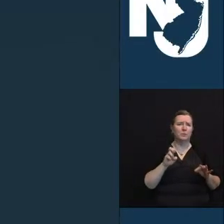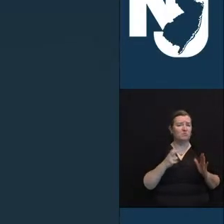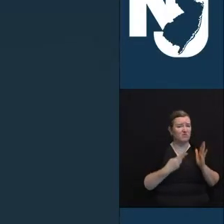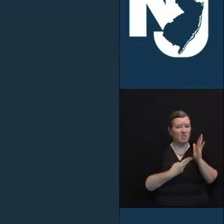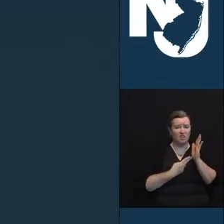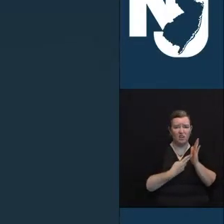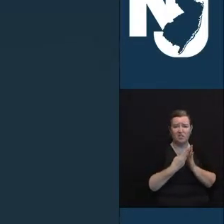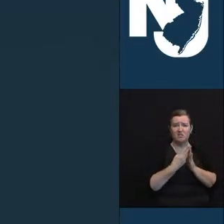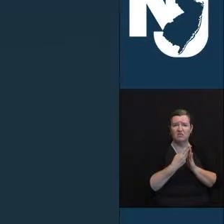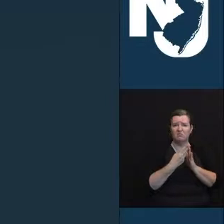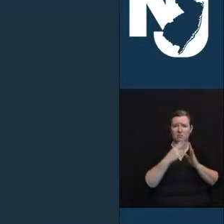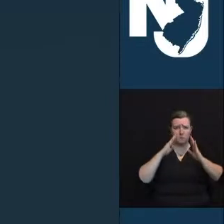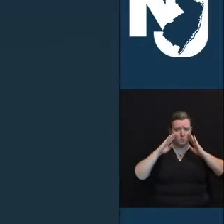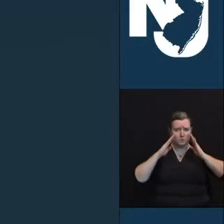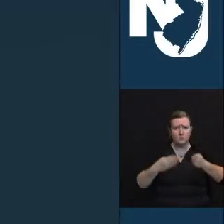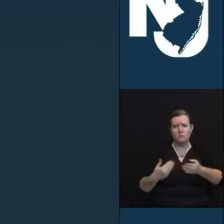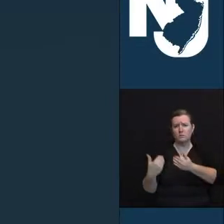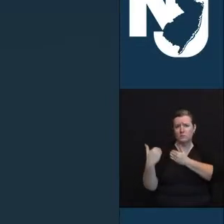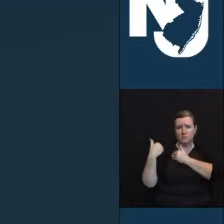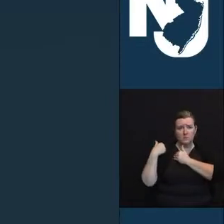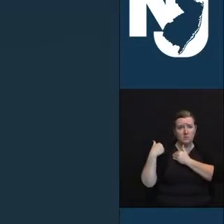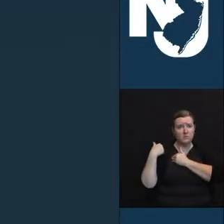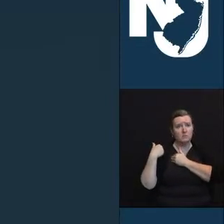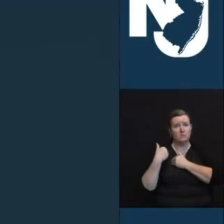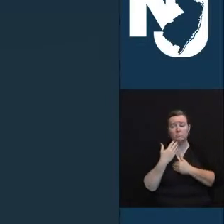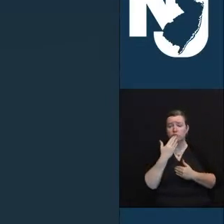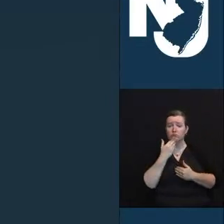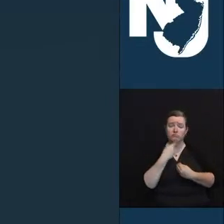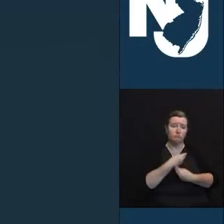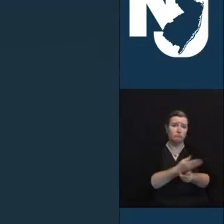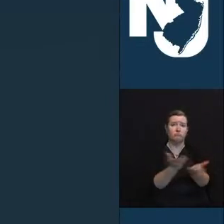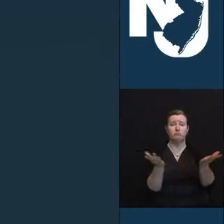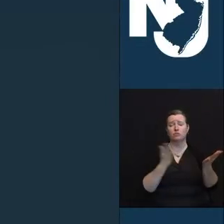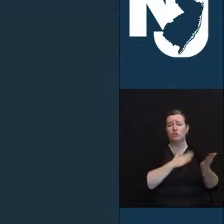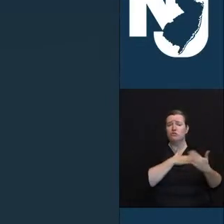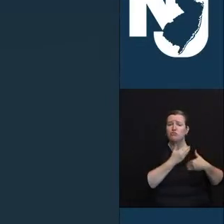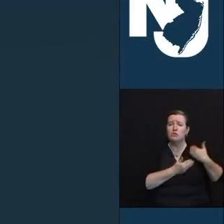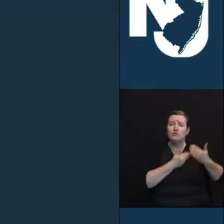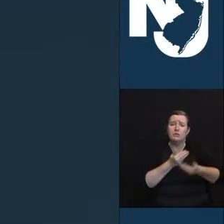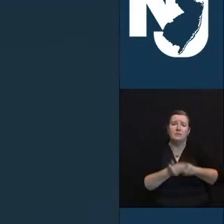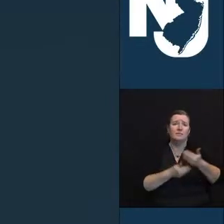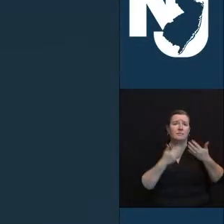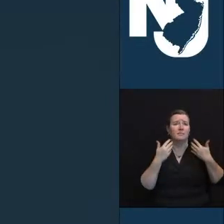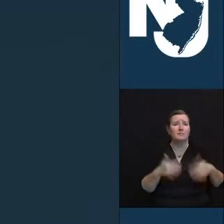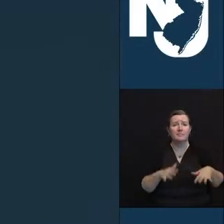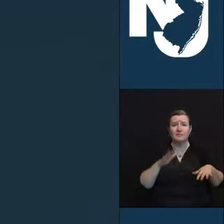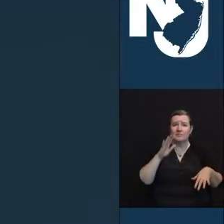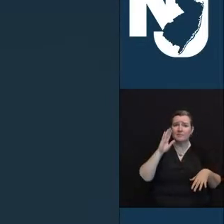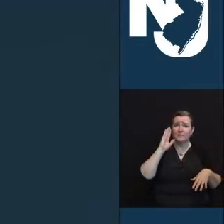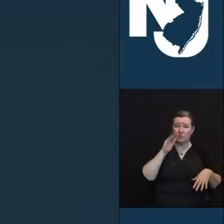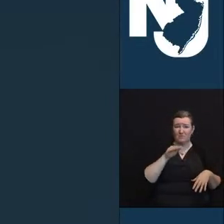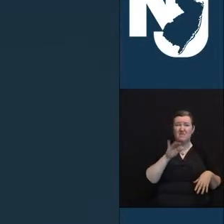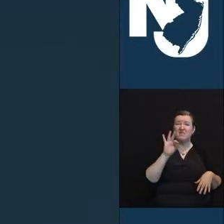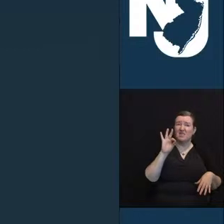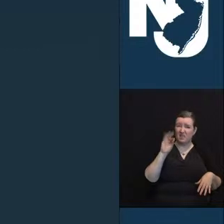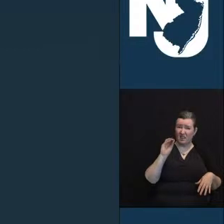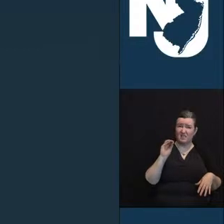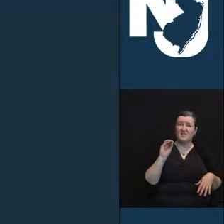dedication, generosity, and faith. And by the way, Jack would have turned 90 this past Monday on December